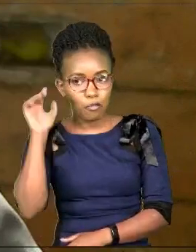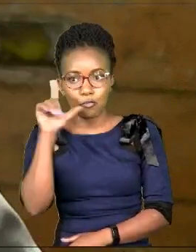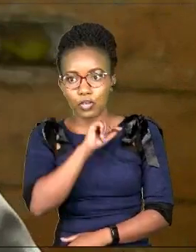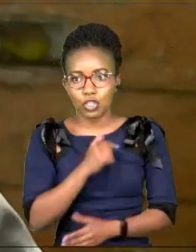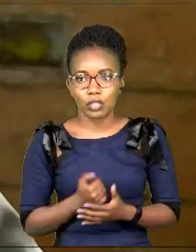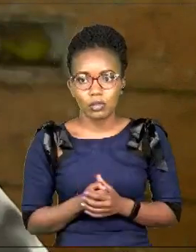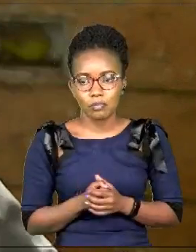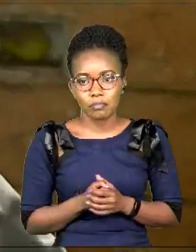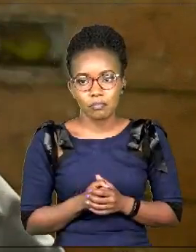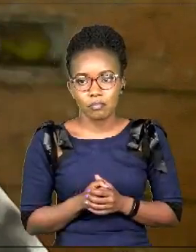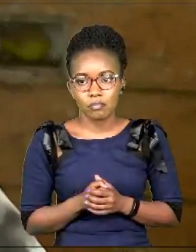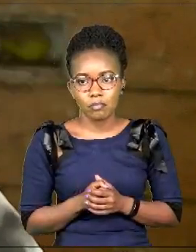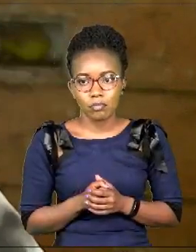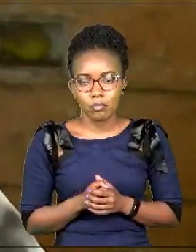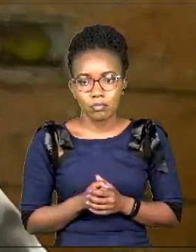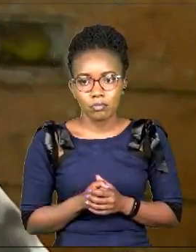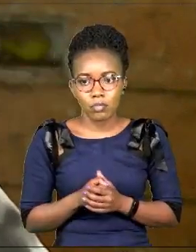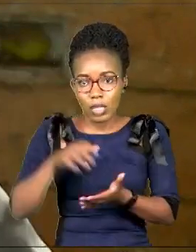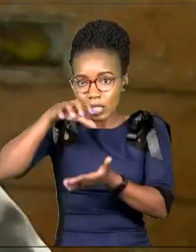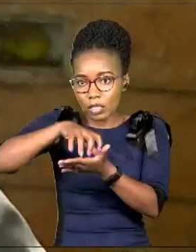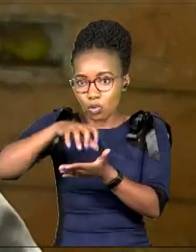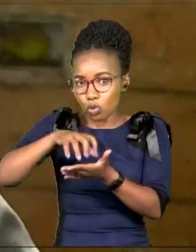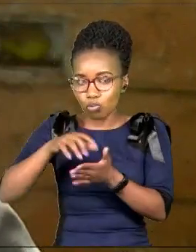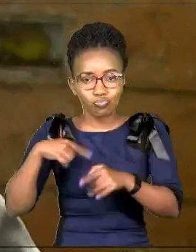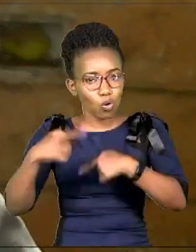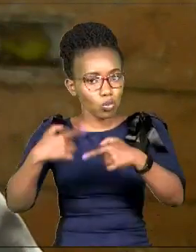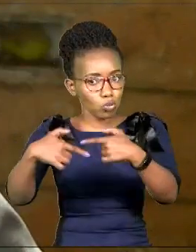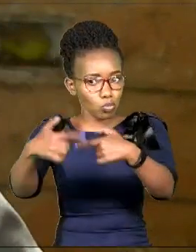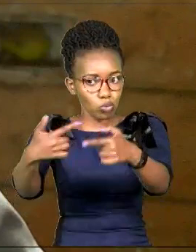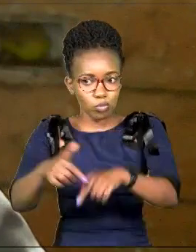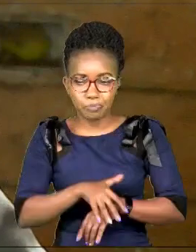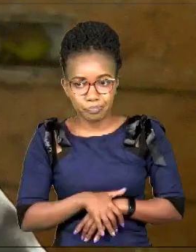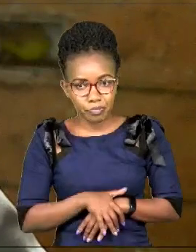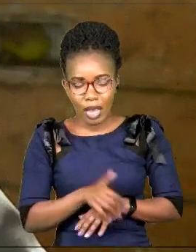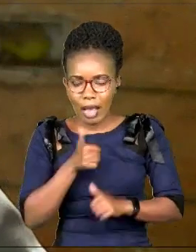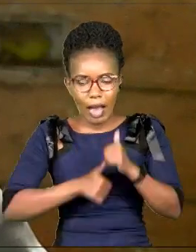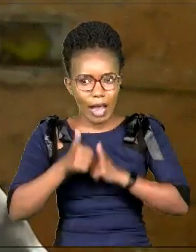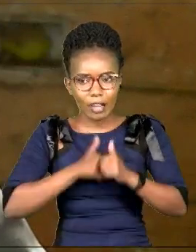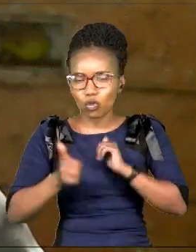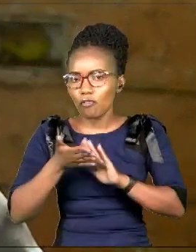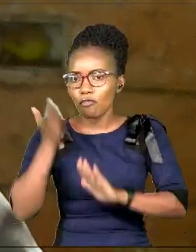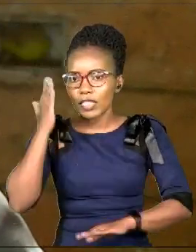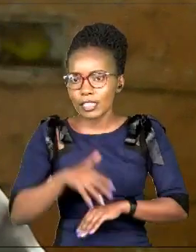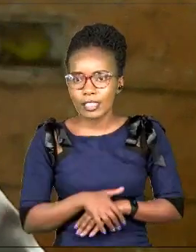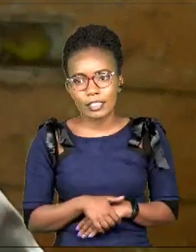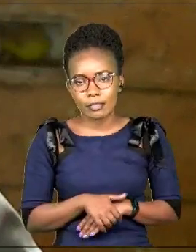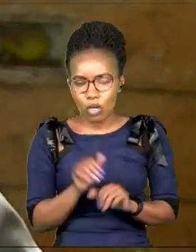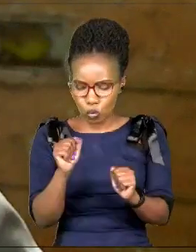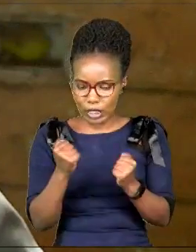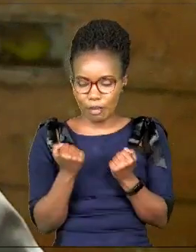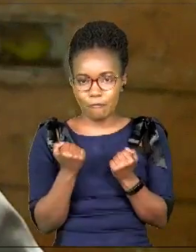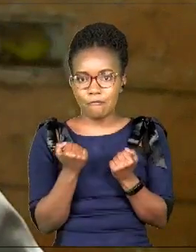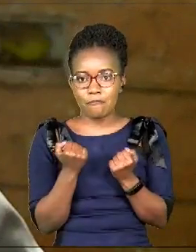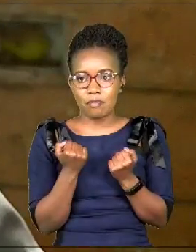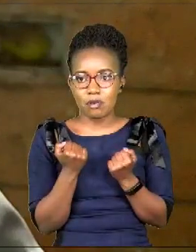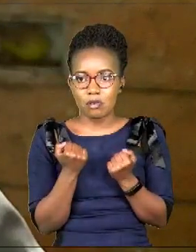mouth. It is a situation that is ongoing, and you have to take action and make sure that you're safe, and at the